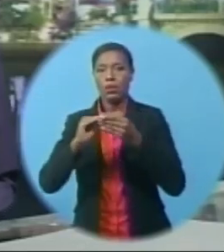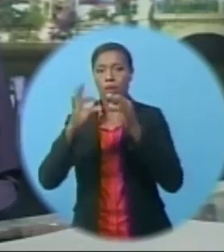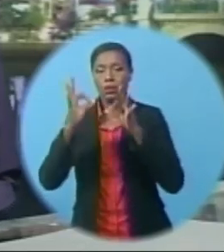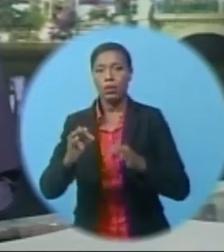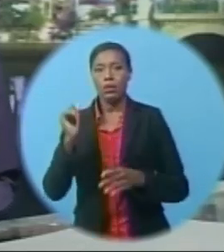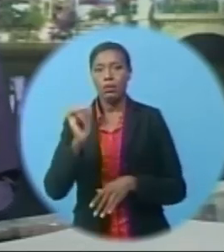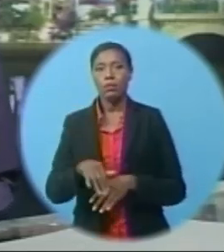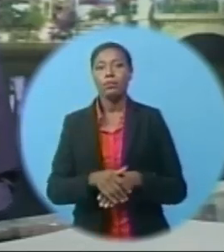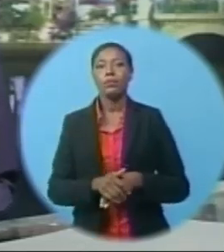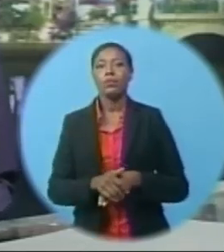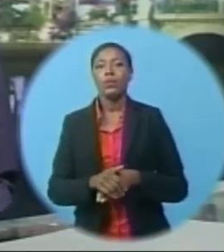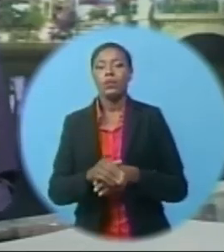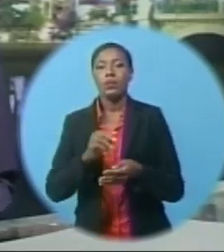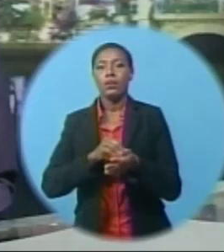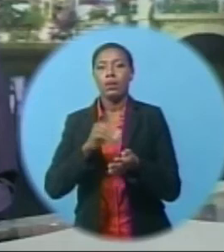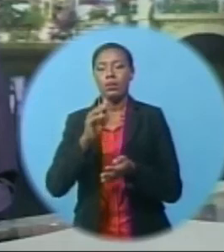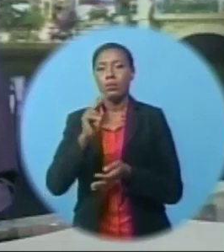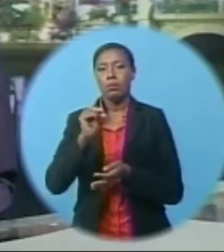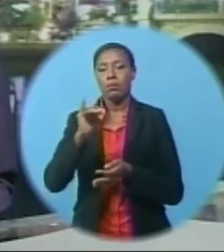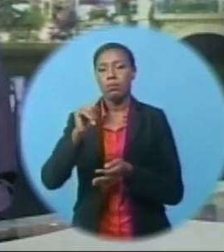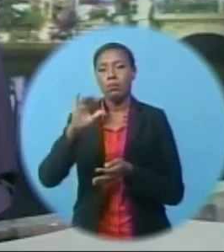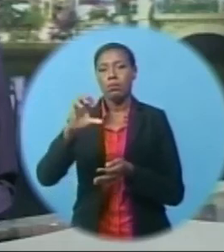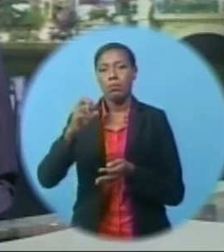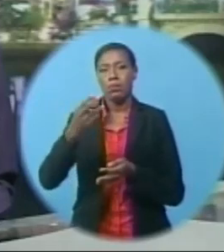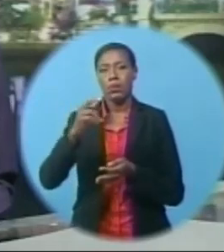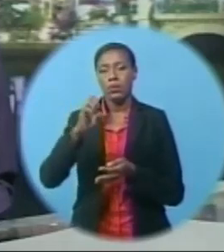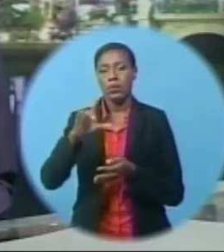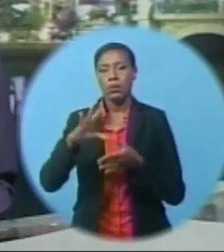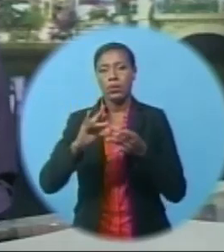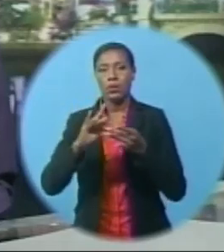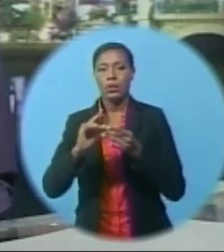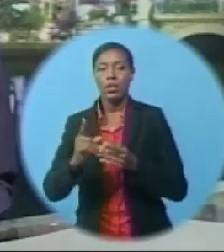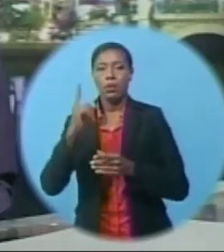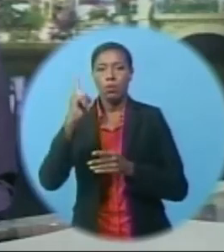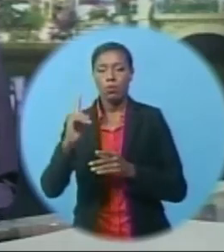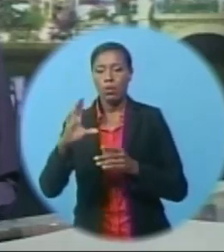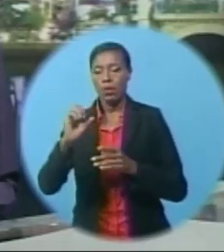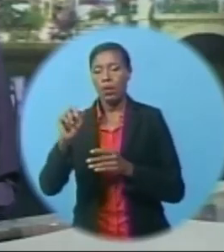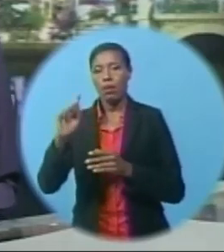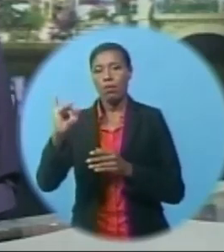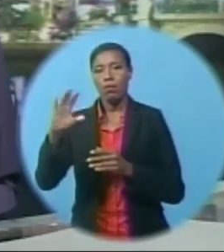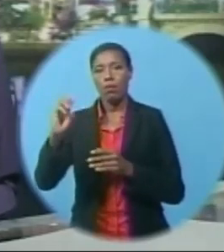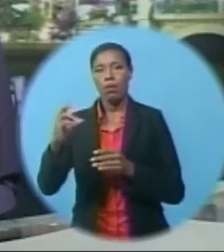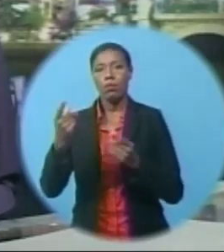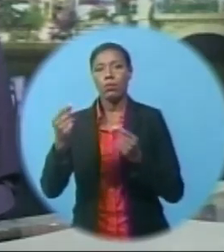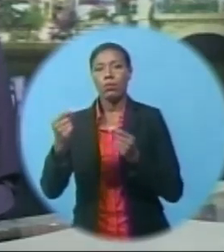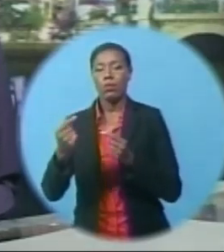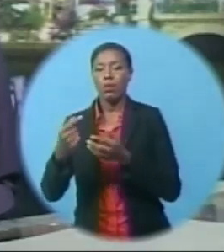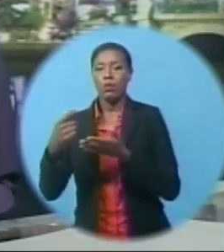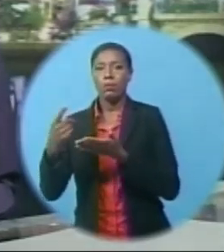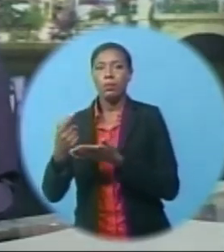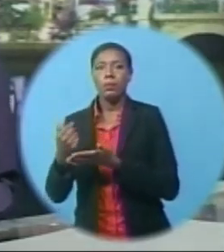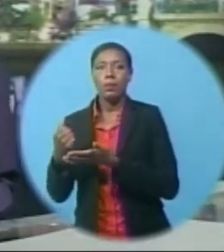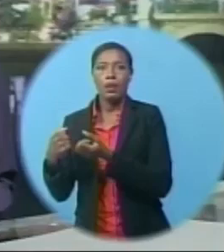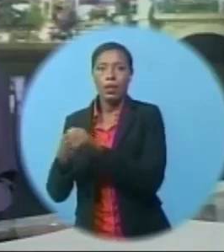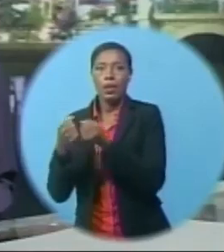says CARICOM has offered to mediate between the Nicolas Maduro-led government and those that oppose it.